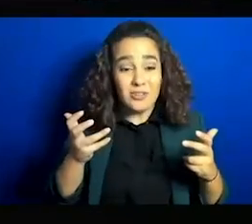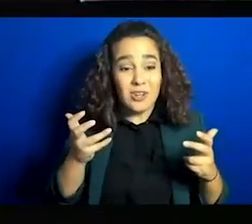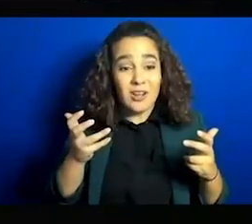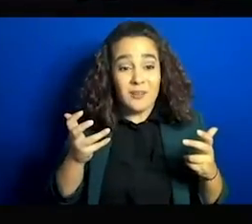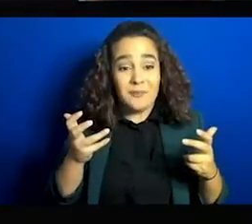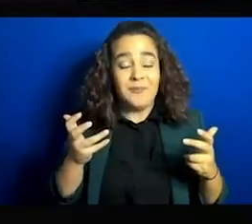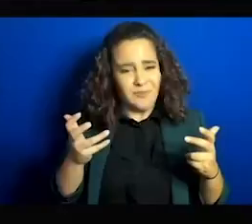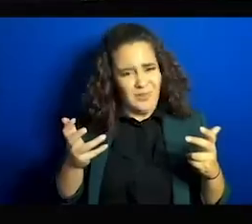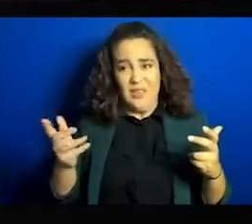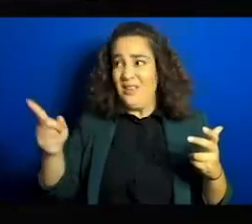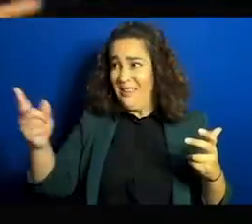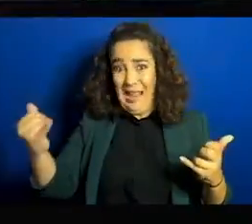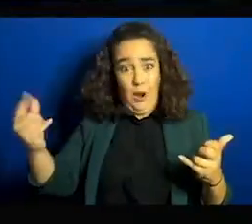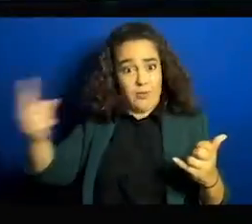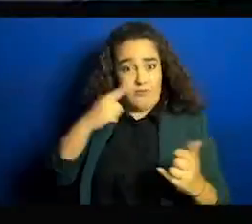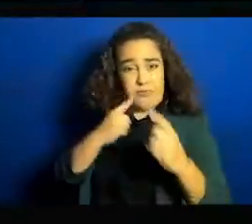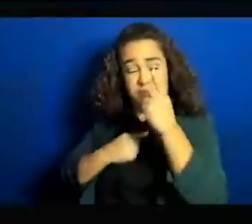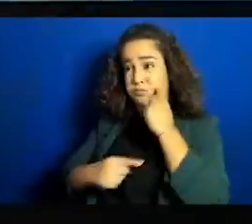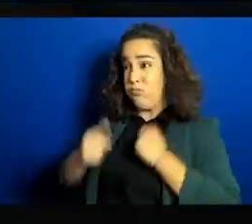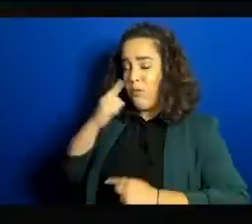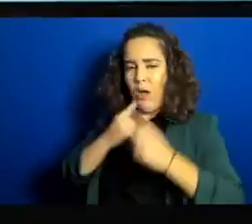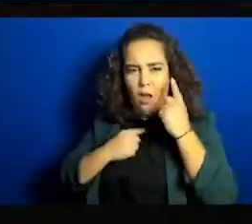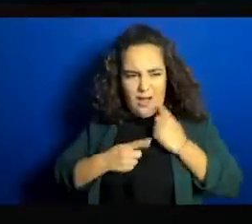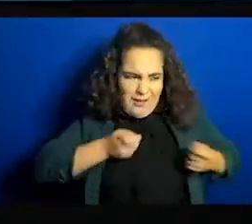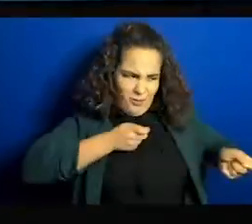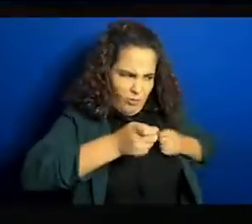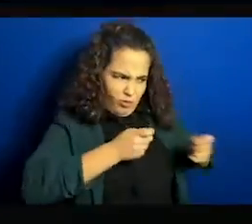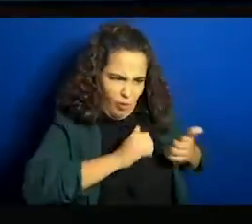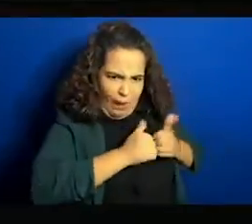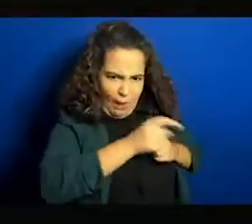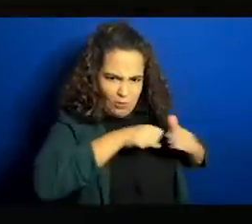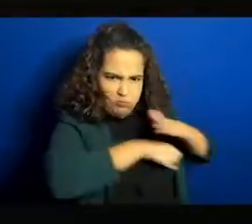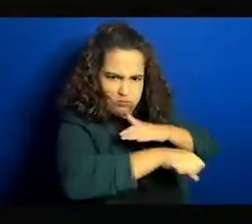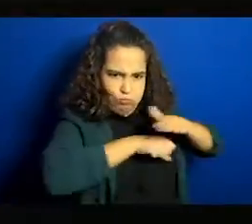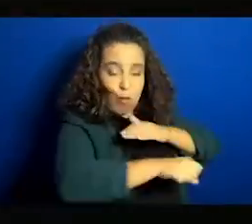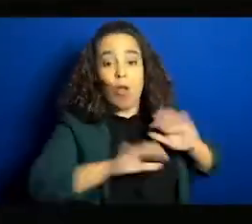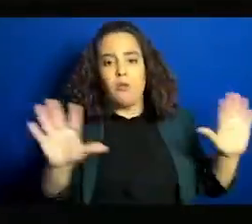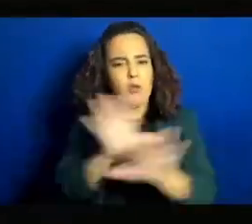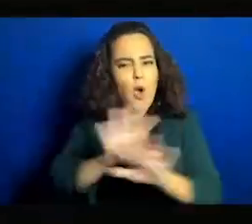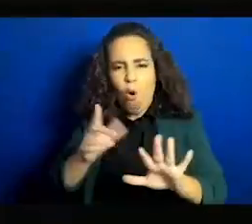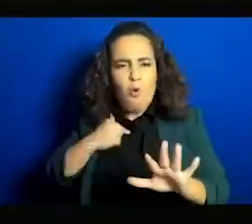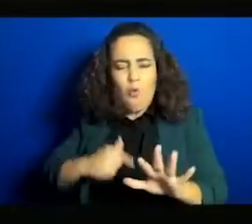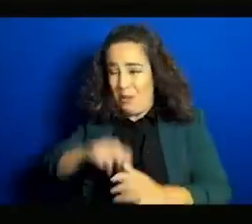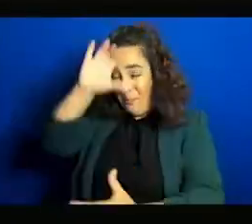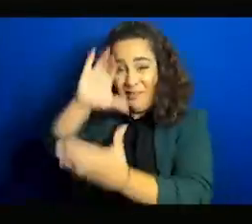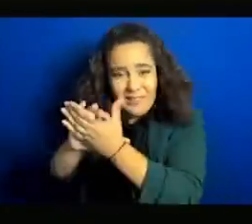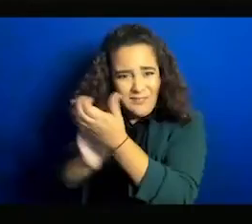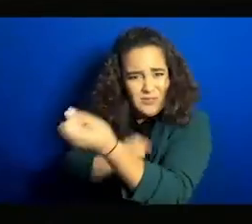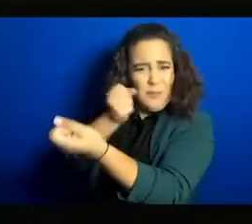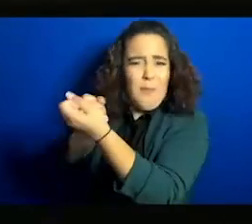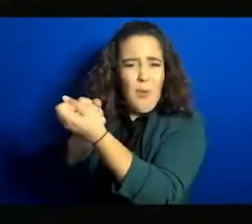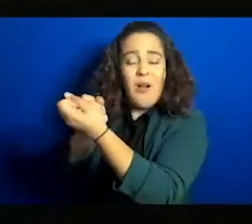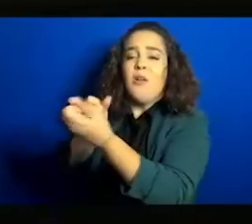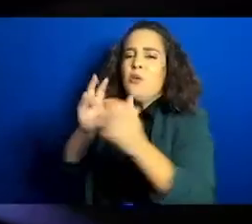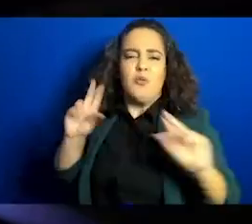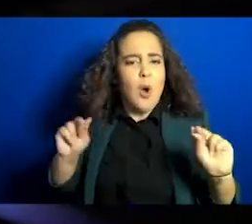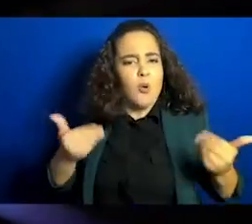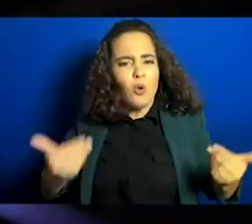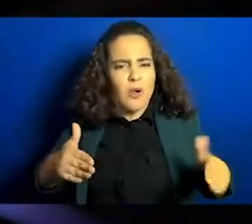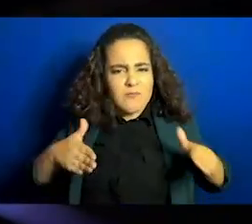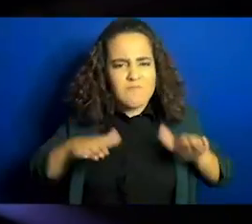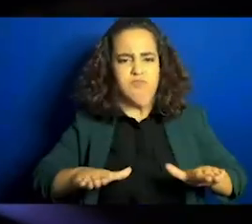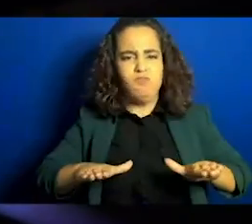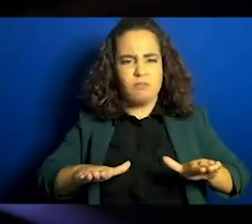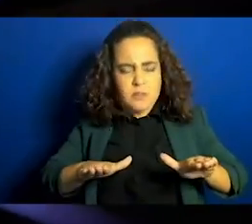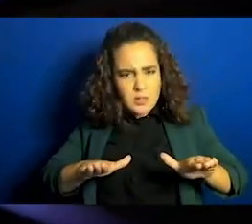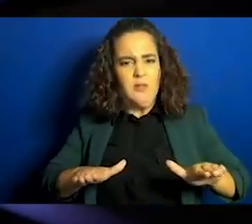life to be told if and how to bring in more life. We shall not believe it, breathe it, plant your feet in